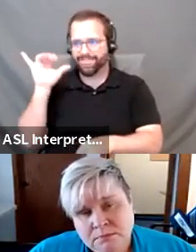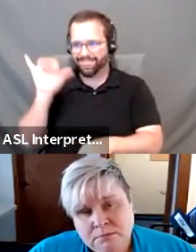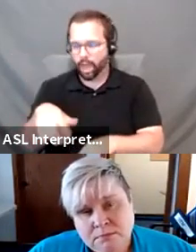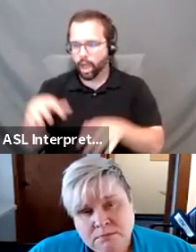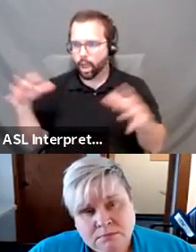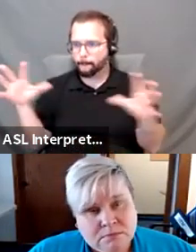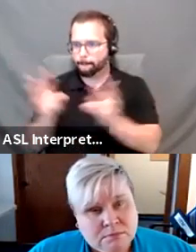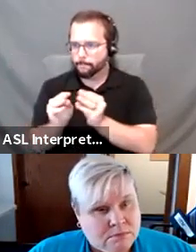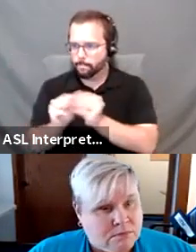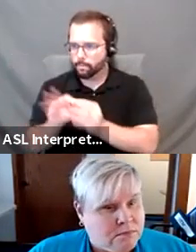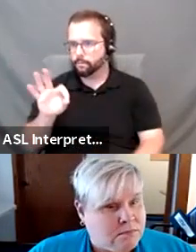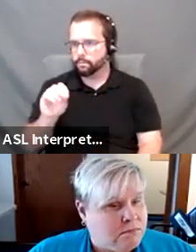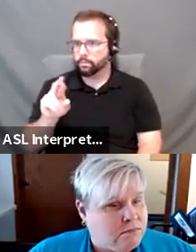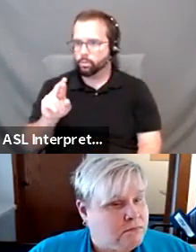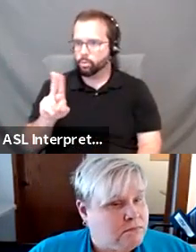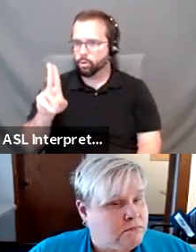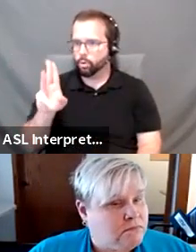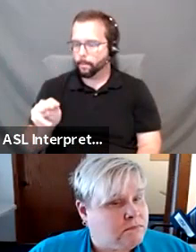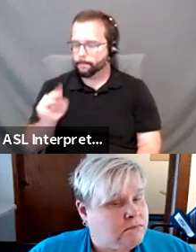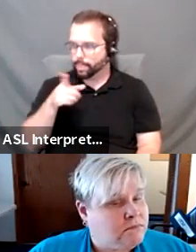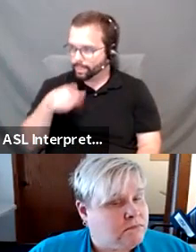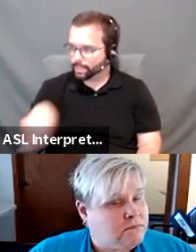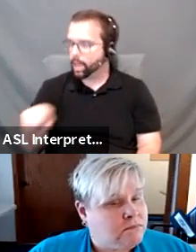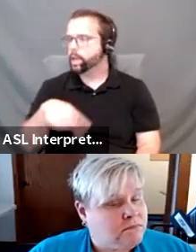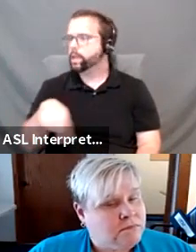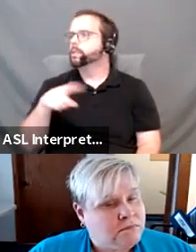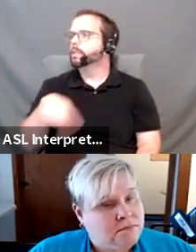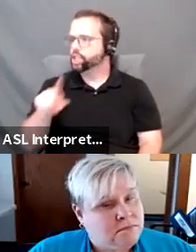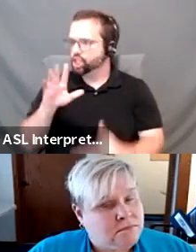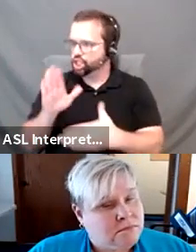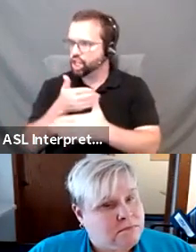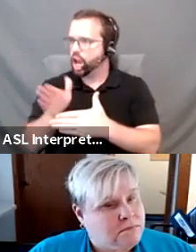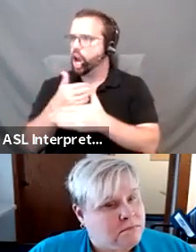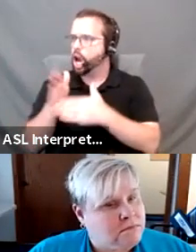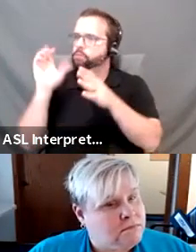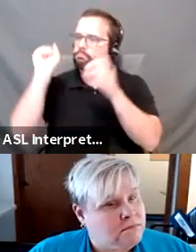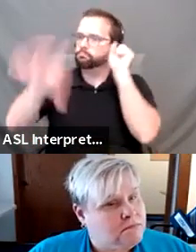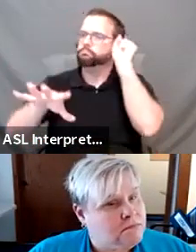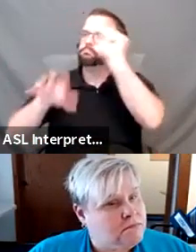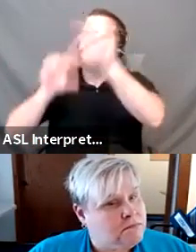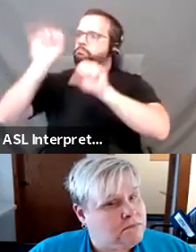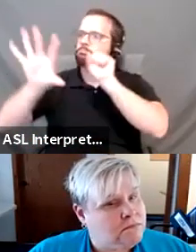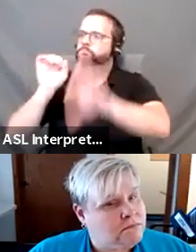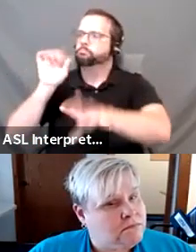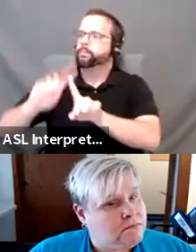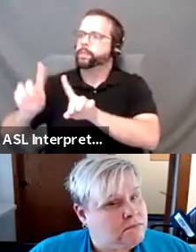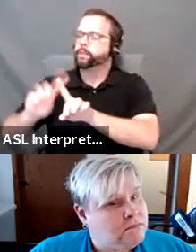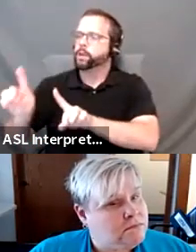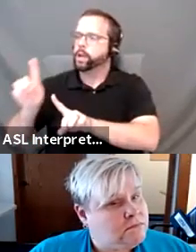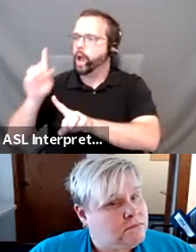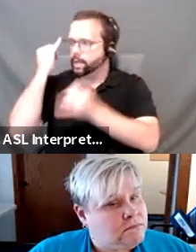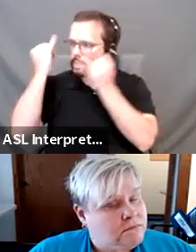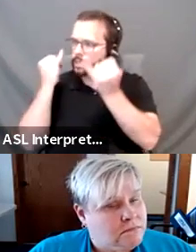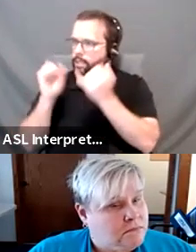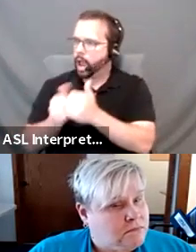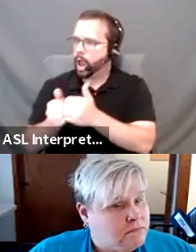Okay, I don't see anybody. I don't see anybody with their hands up or unmuting. What I was going to say is sometimes, so Netflix has certain things that you